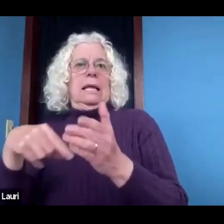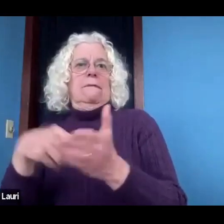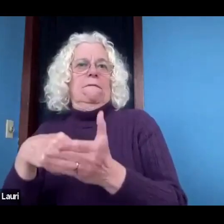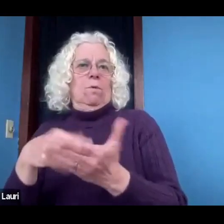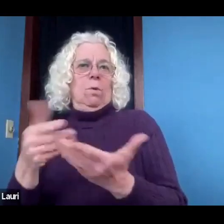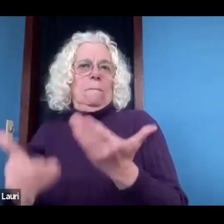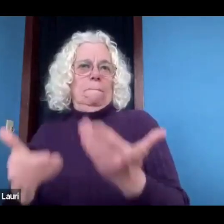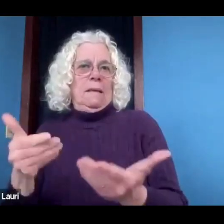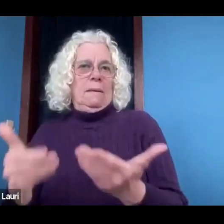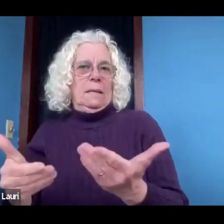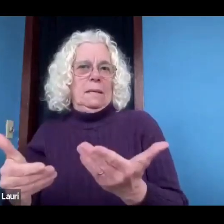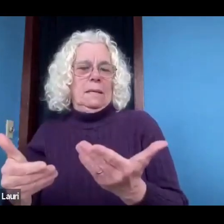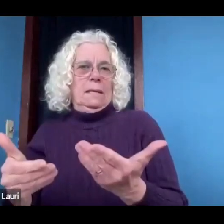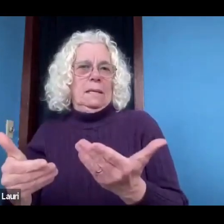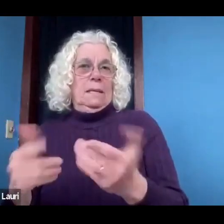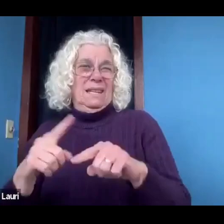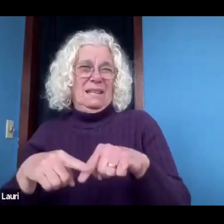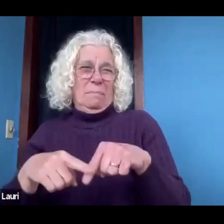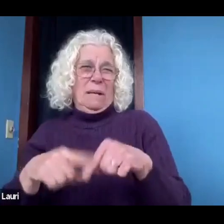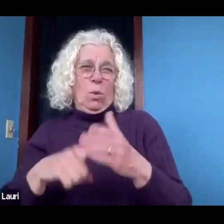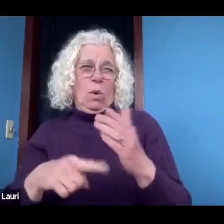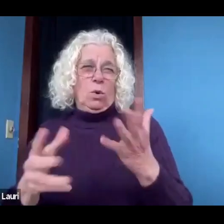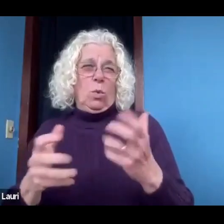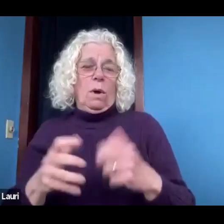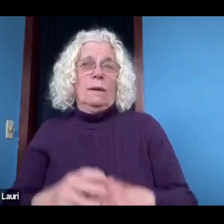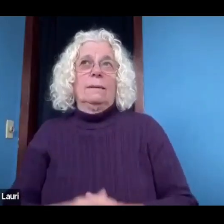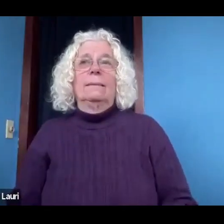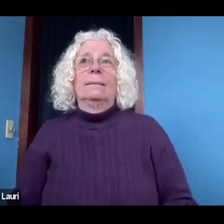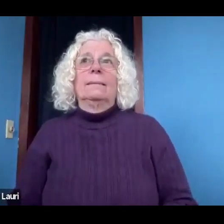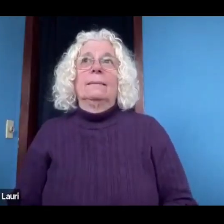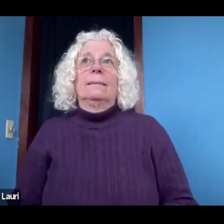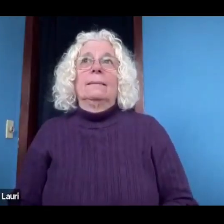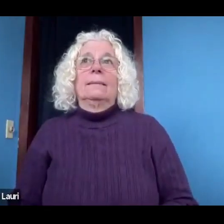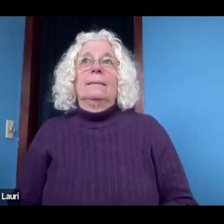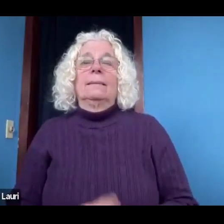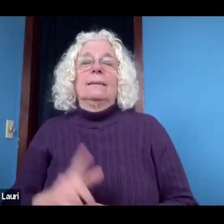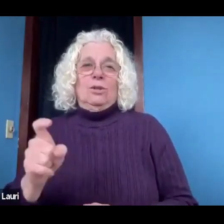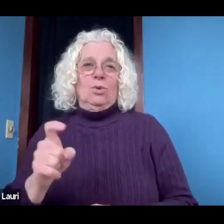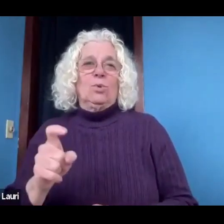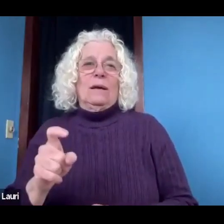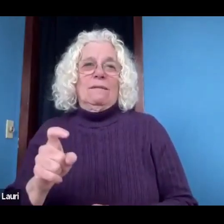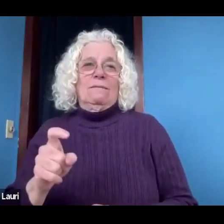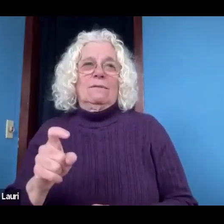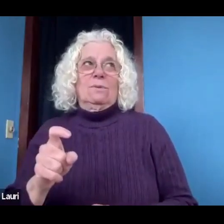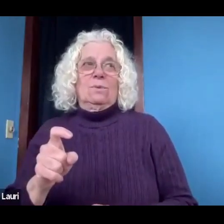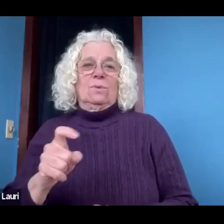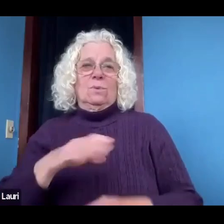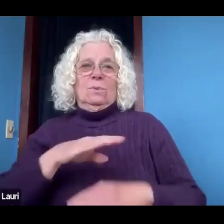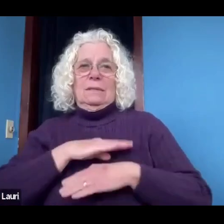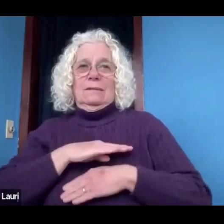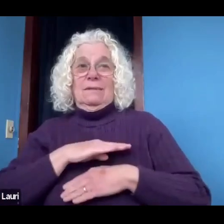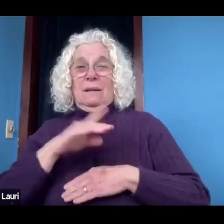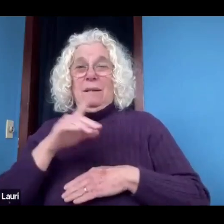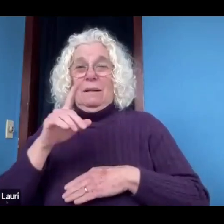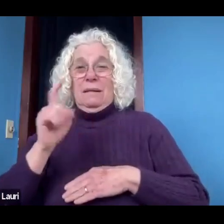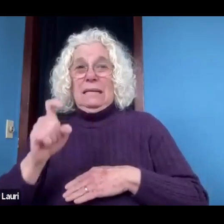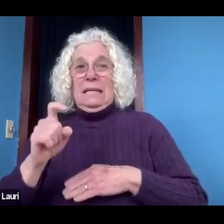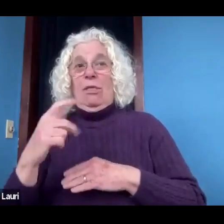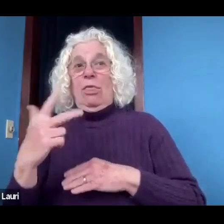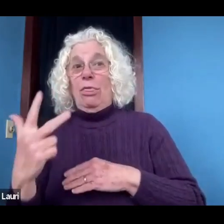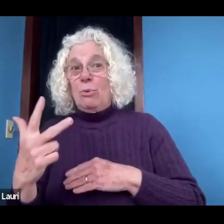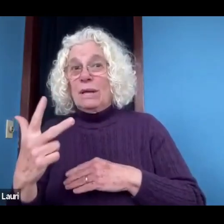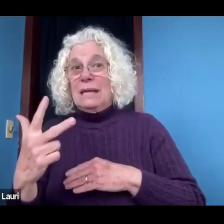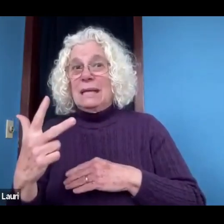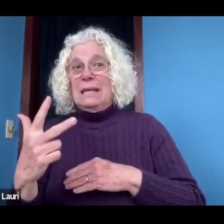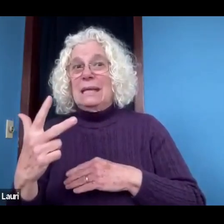on what they are looking for, because you have to meet needing help with 3 of the activities of daily living for that policy to kick